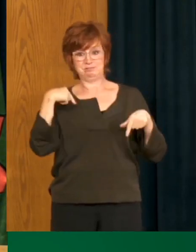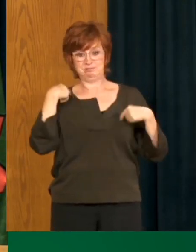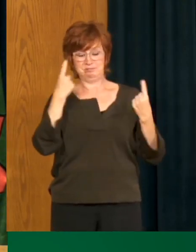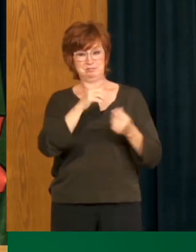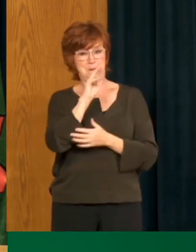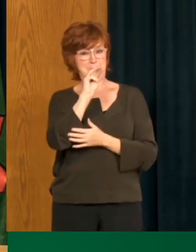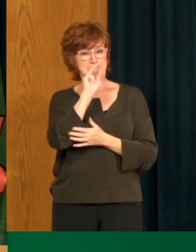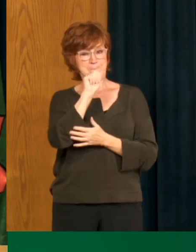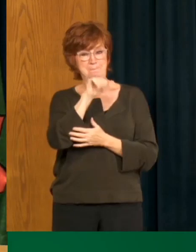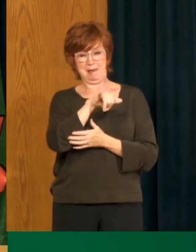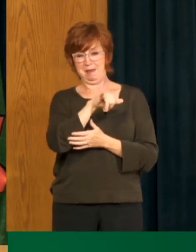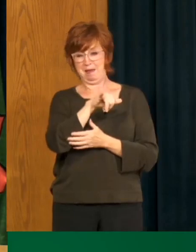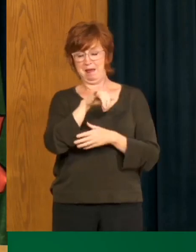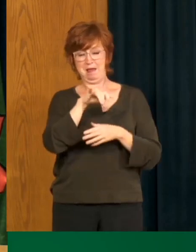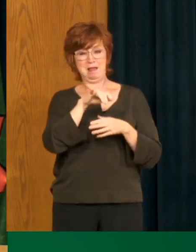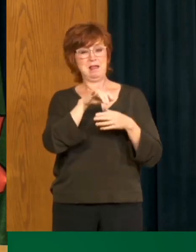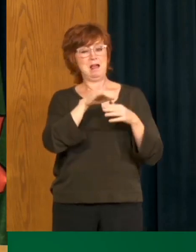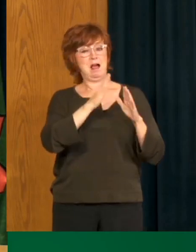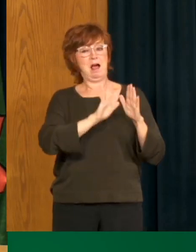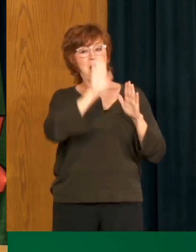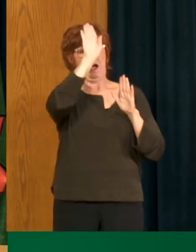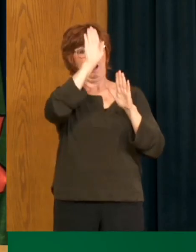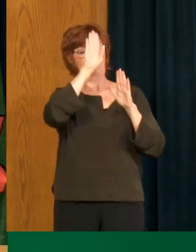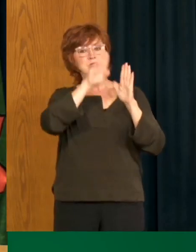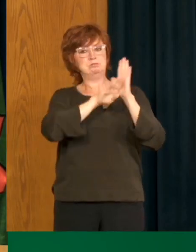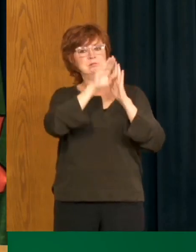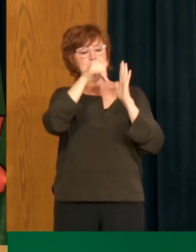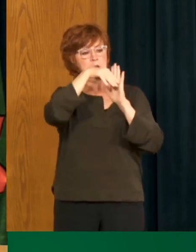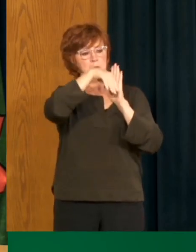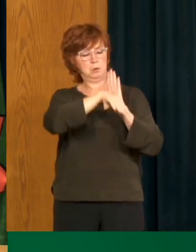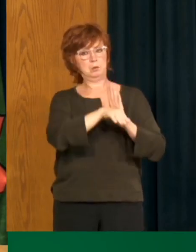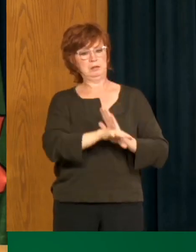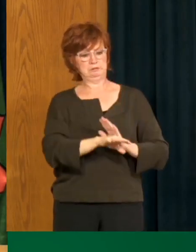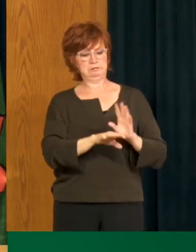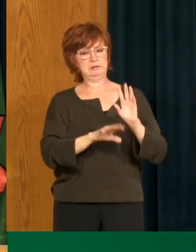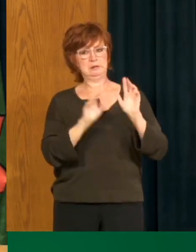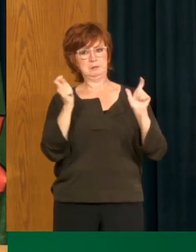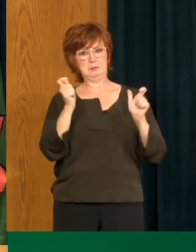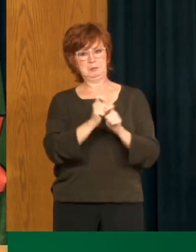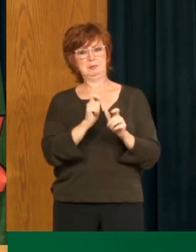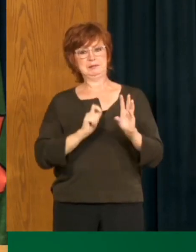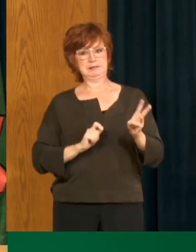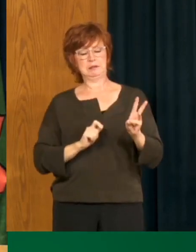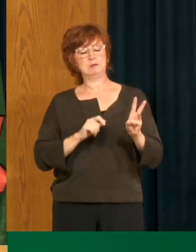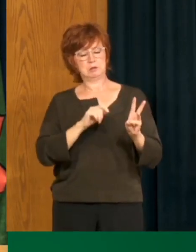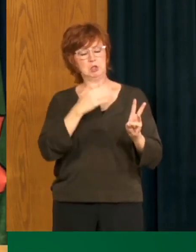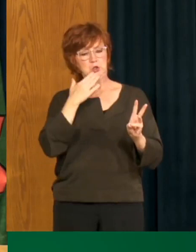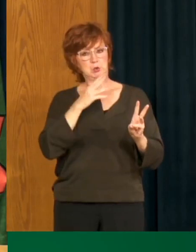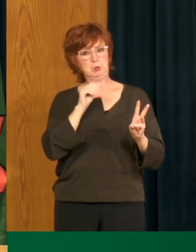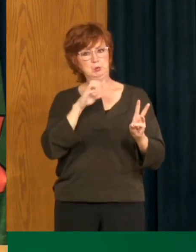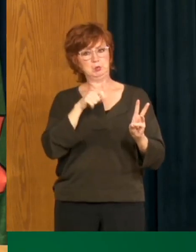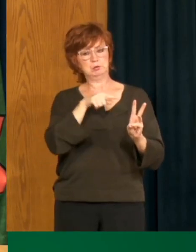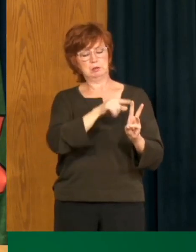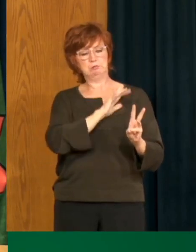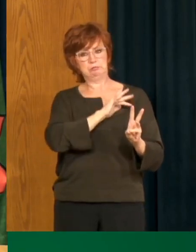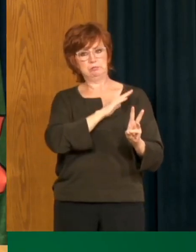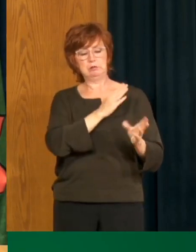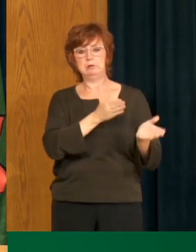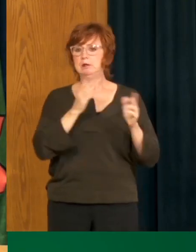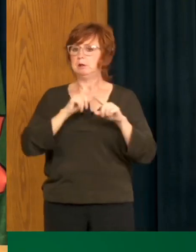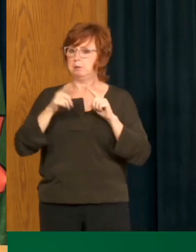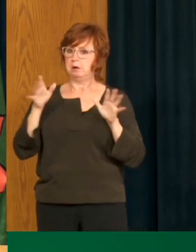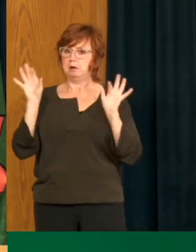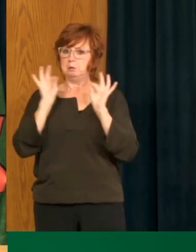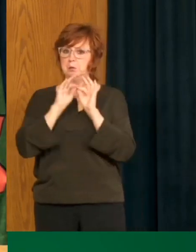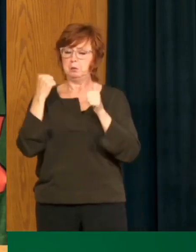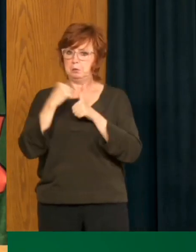May. That is very good news. But again, the virus can still spread at any place and at any